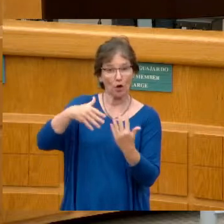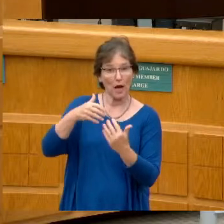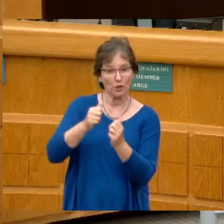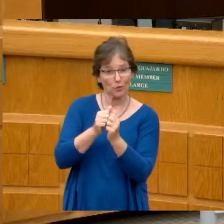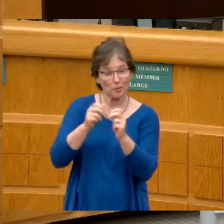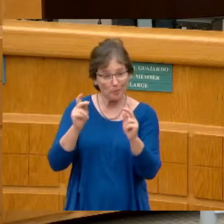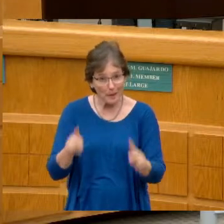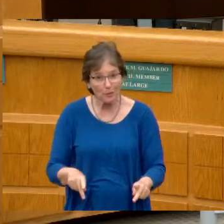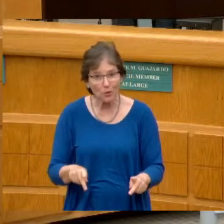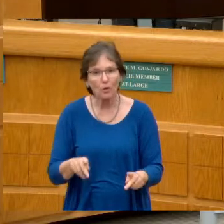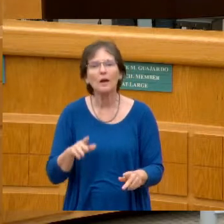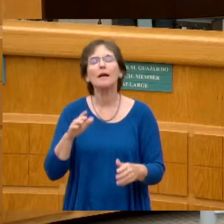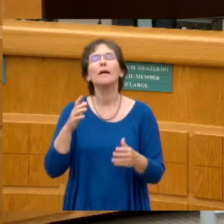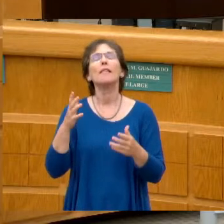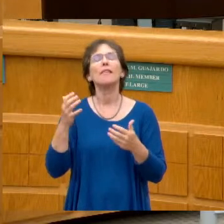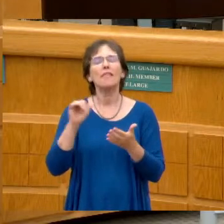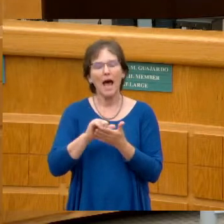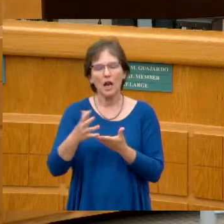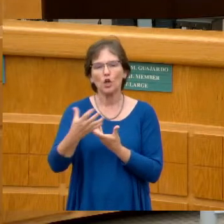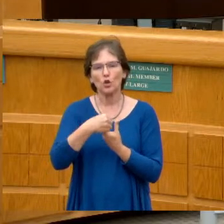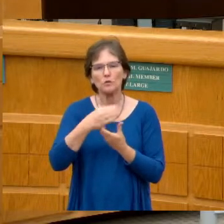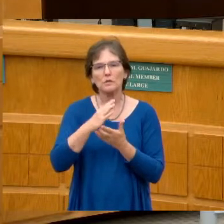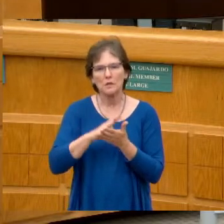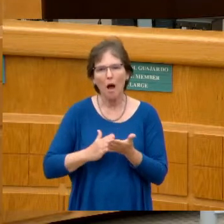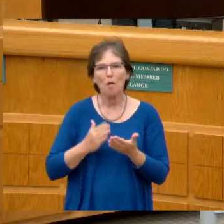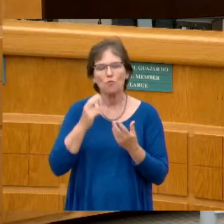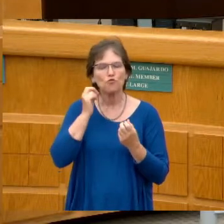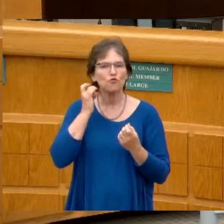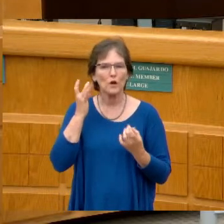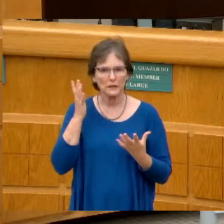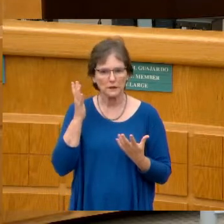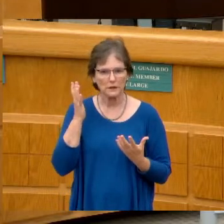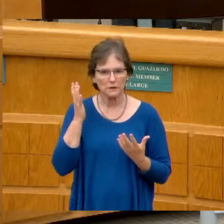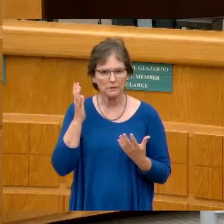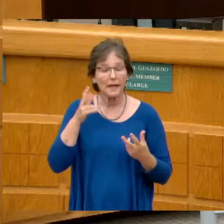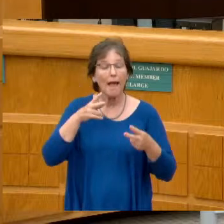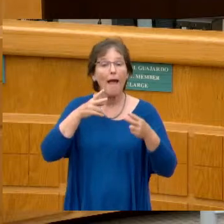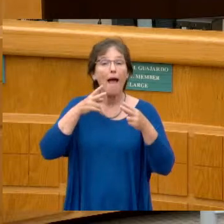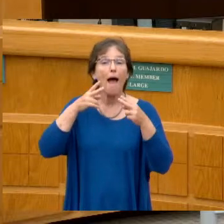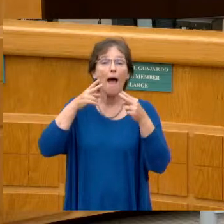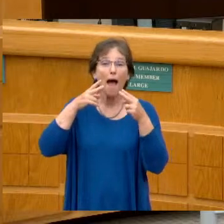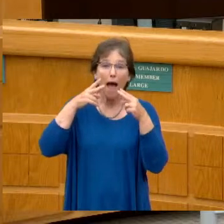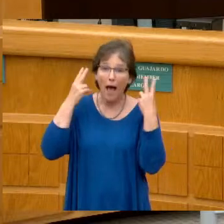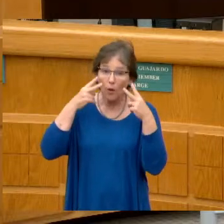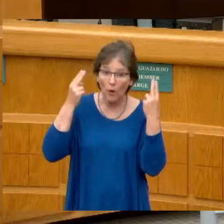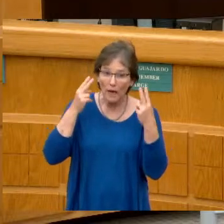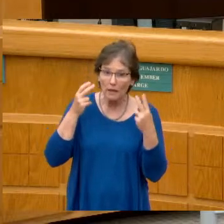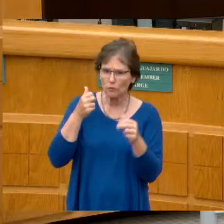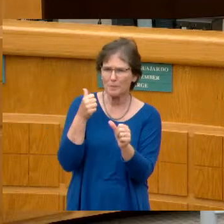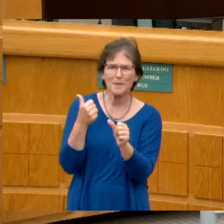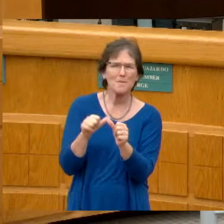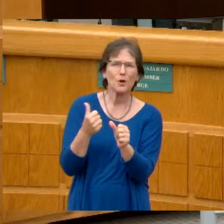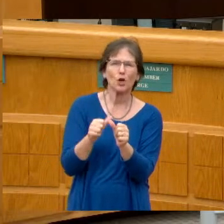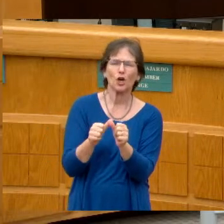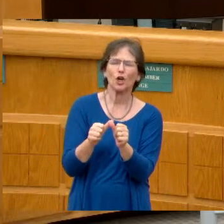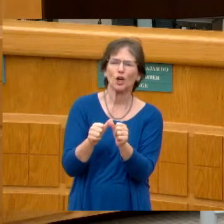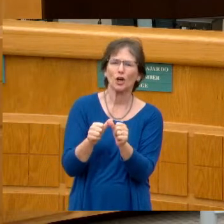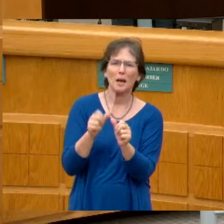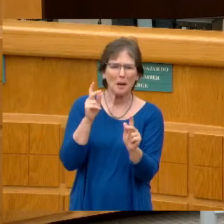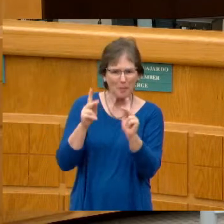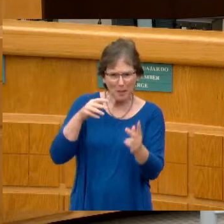goal, as a community, we will not be successful. We can only beat the virus if we all do our part.